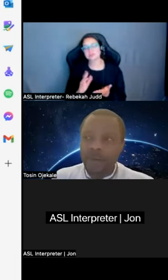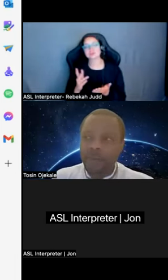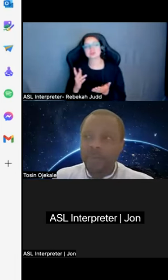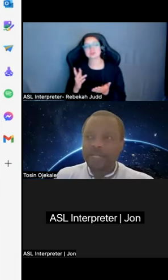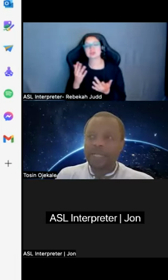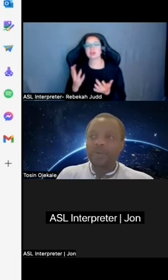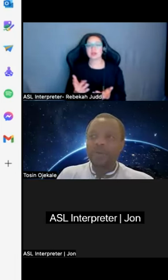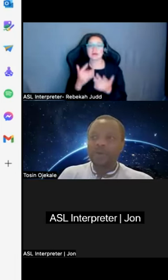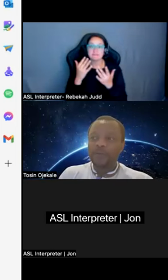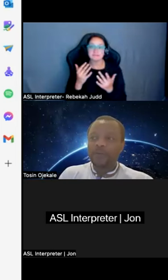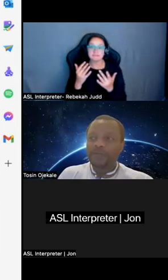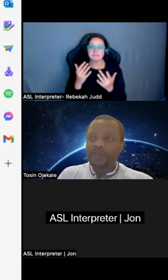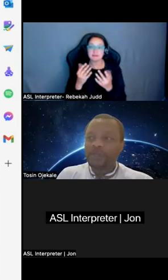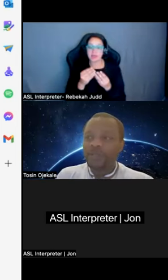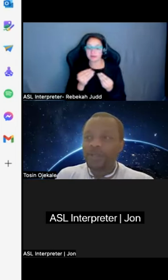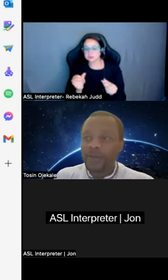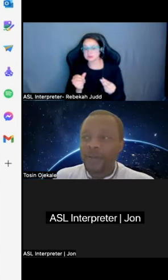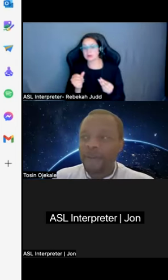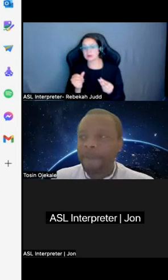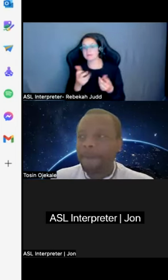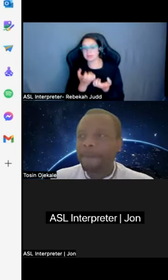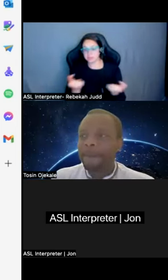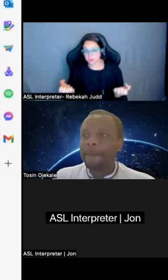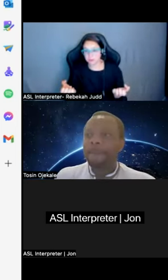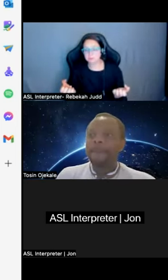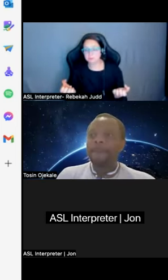firefighting equipment, and all of those.